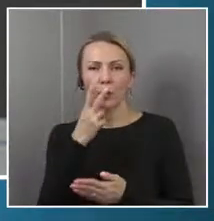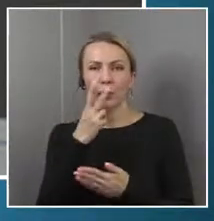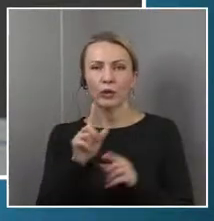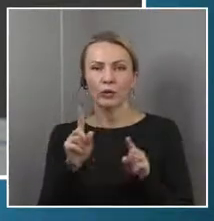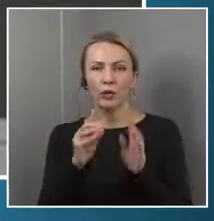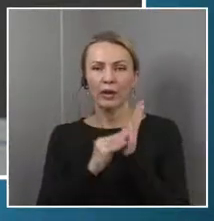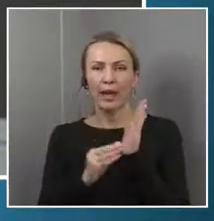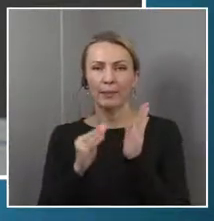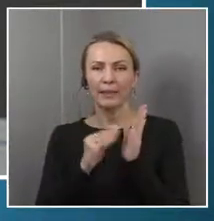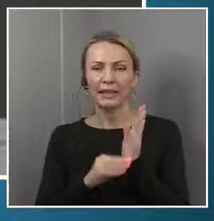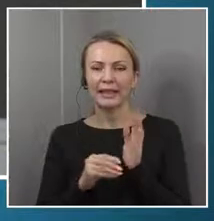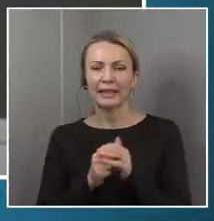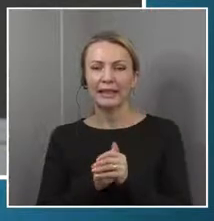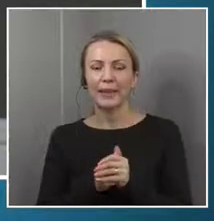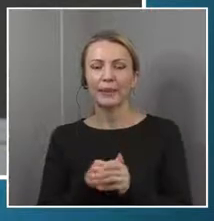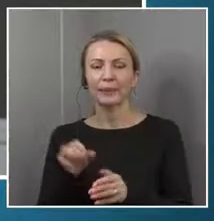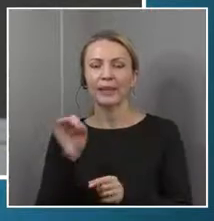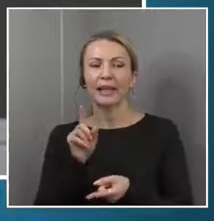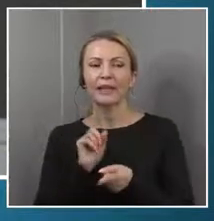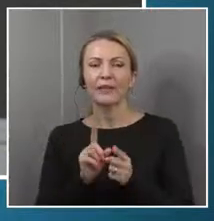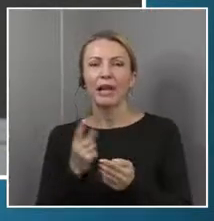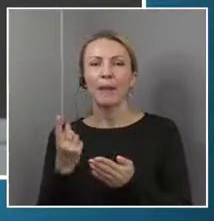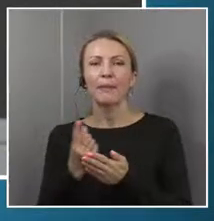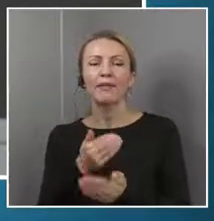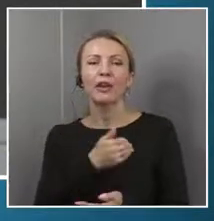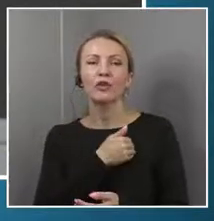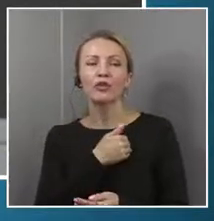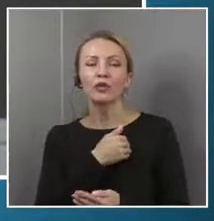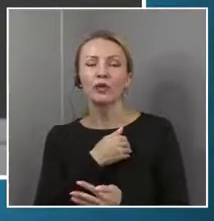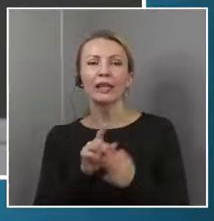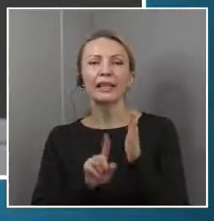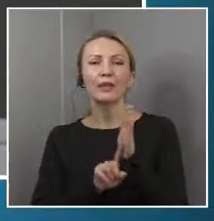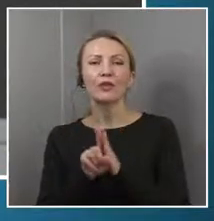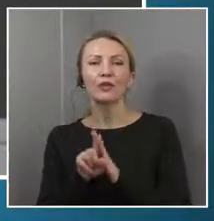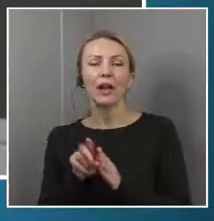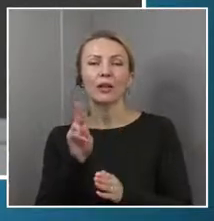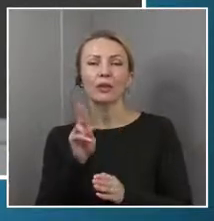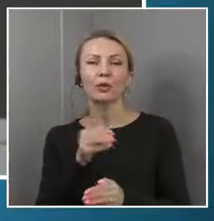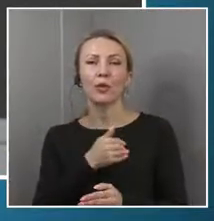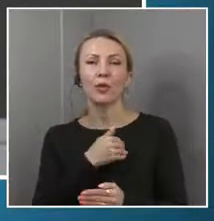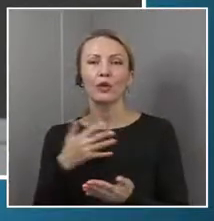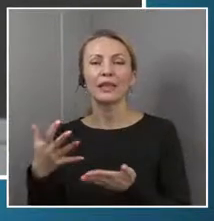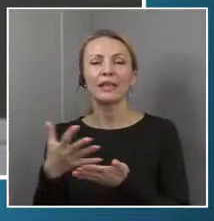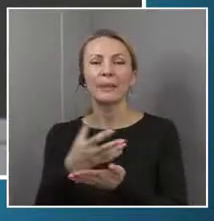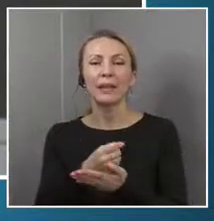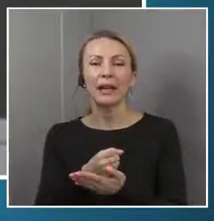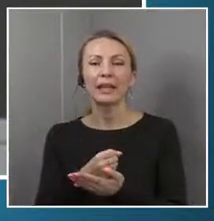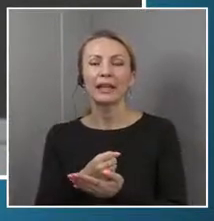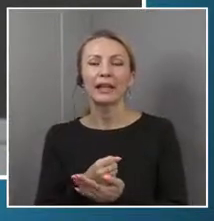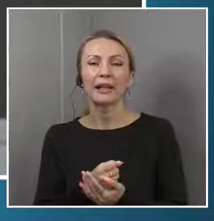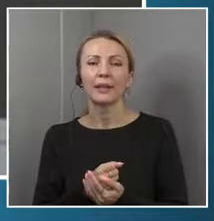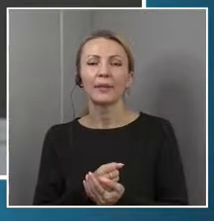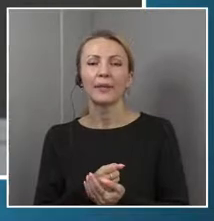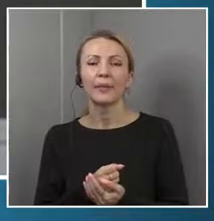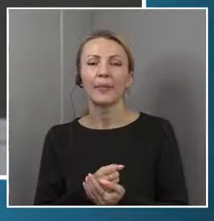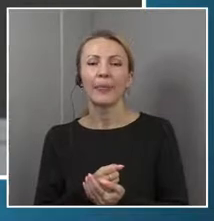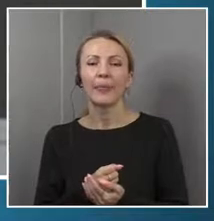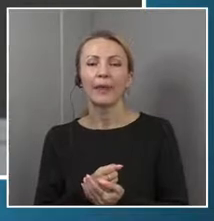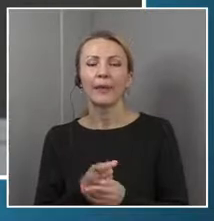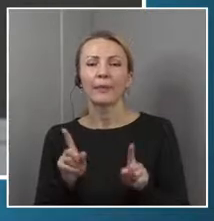medieval times, but the coins of that time are small and not shiny, and it's hard to read what's written